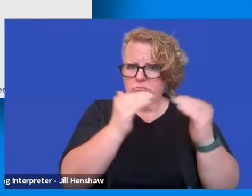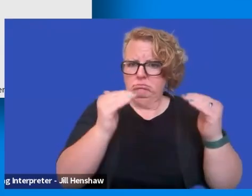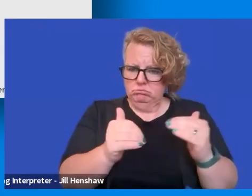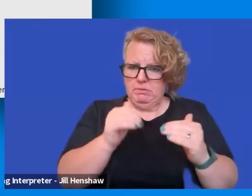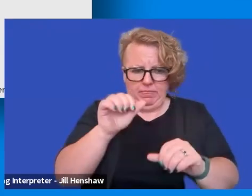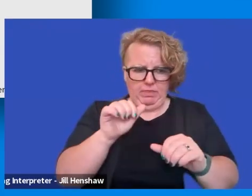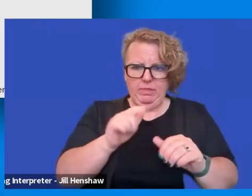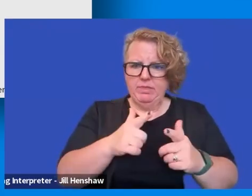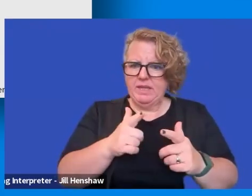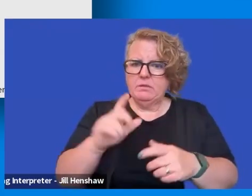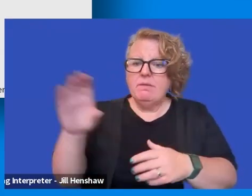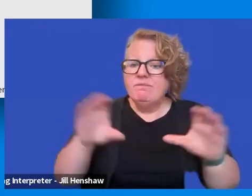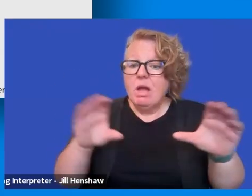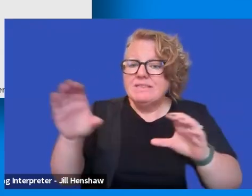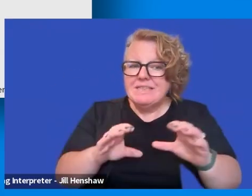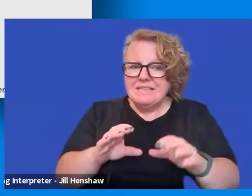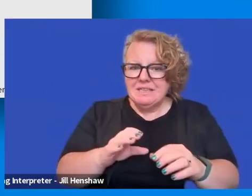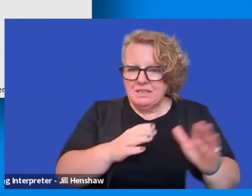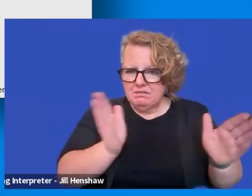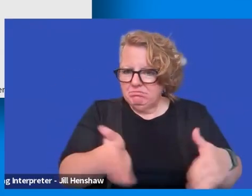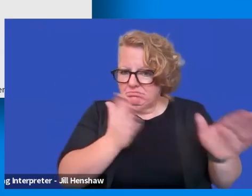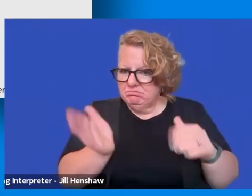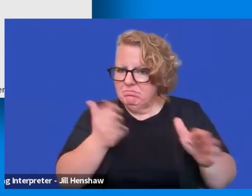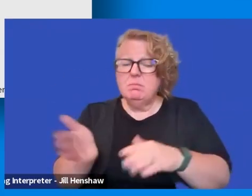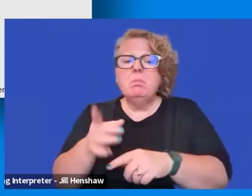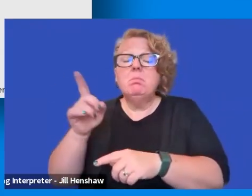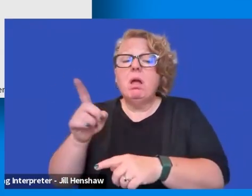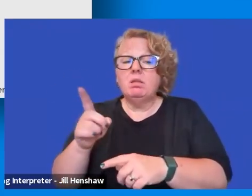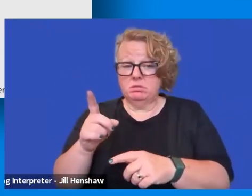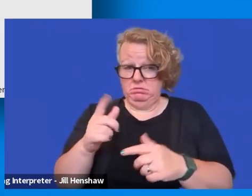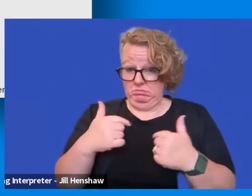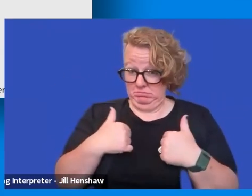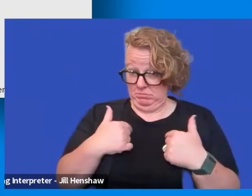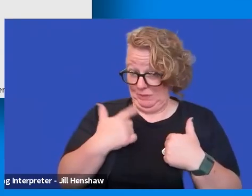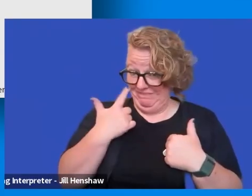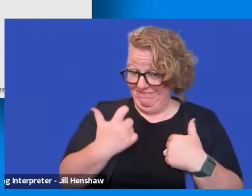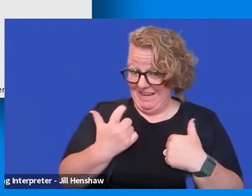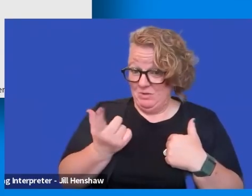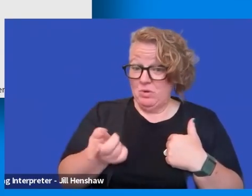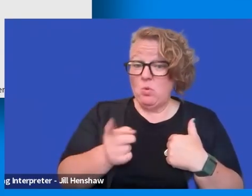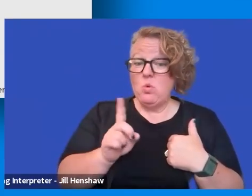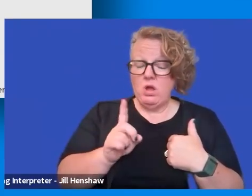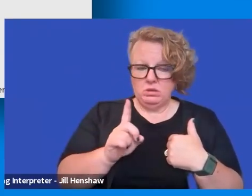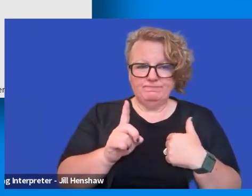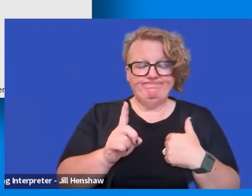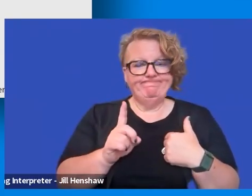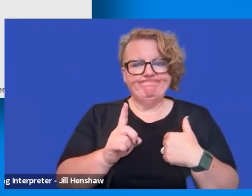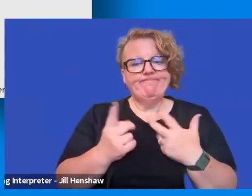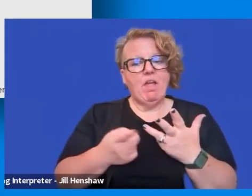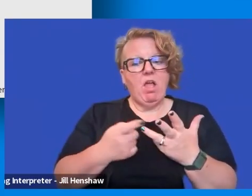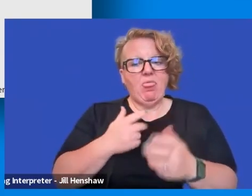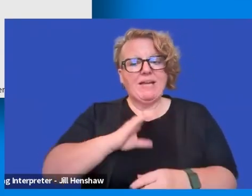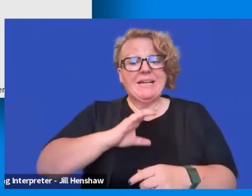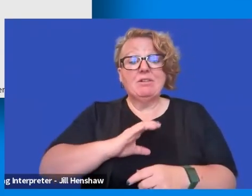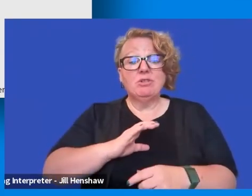funding pipeline that we've been looking at. But our findings in the EDI caucus are that there are another set of unprotected